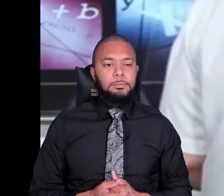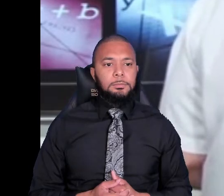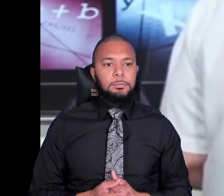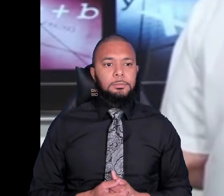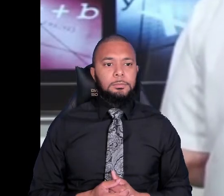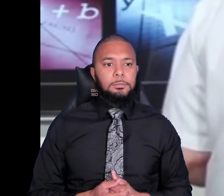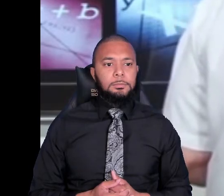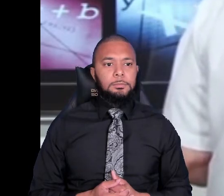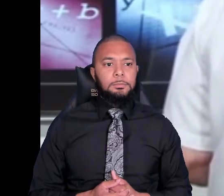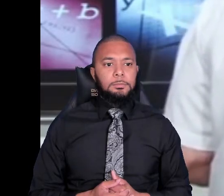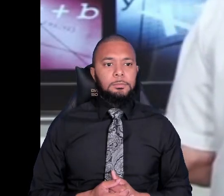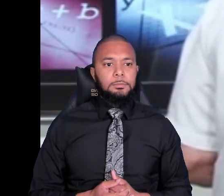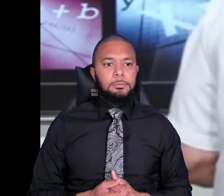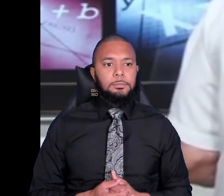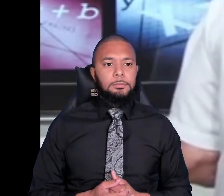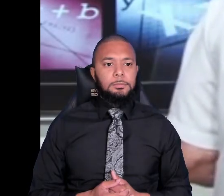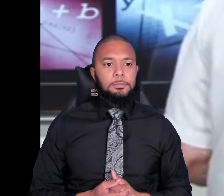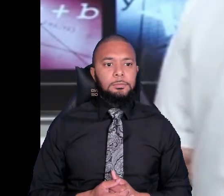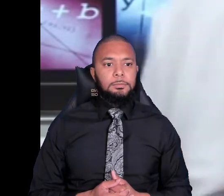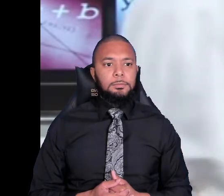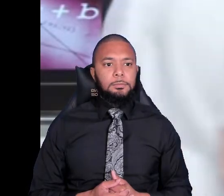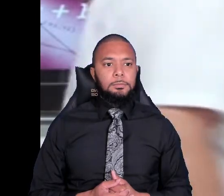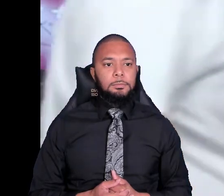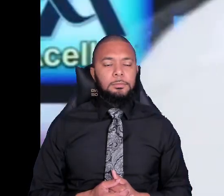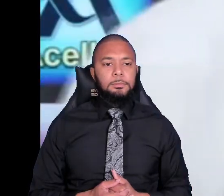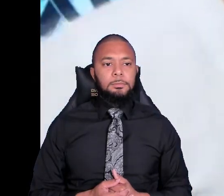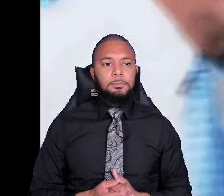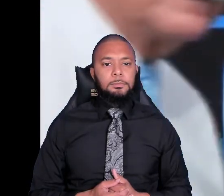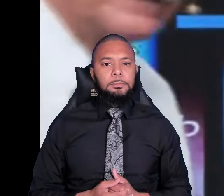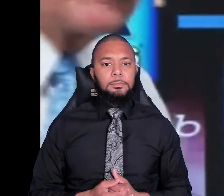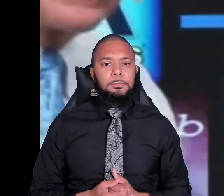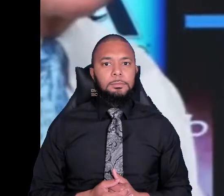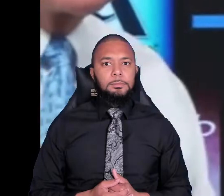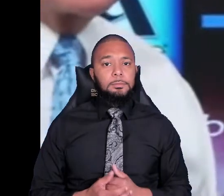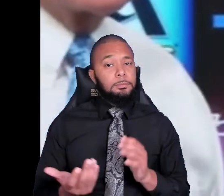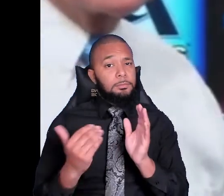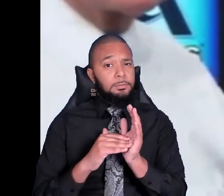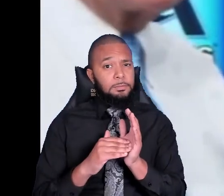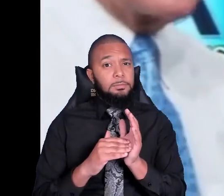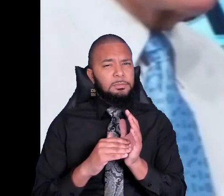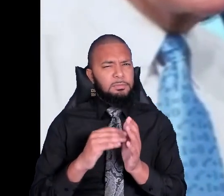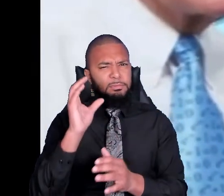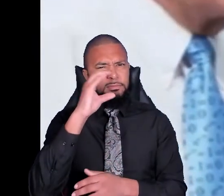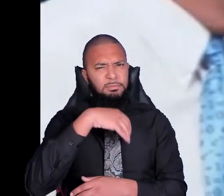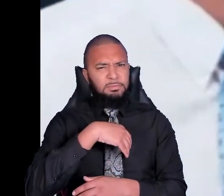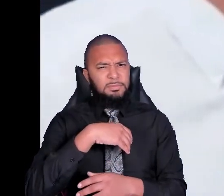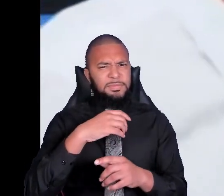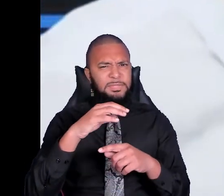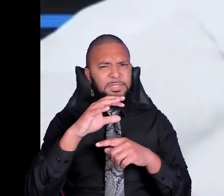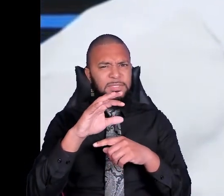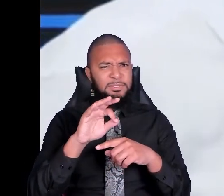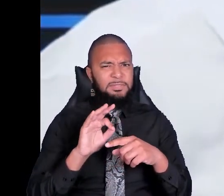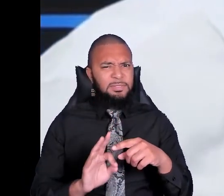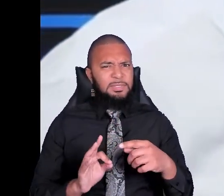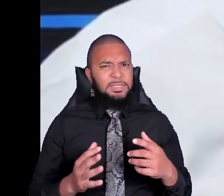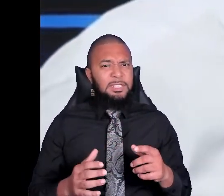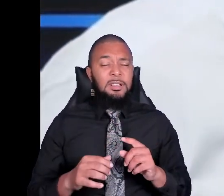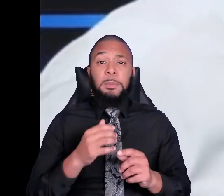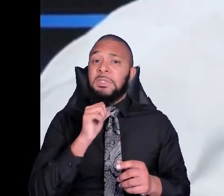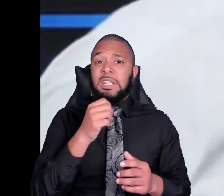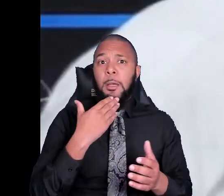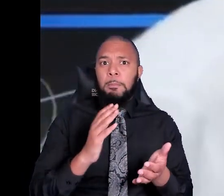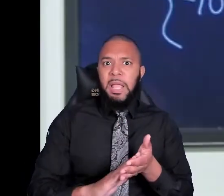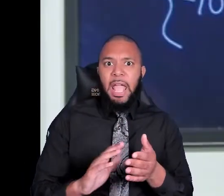35y equals negative 5. Again, we get some weird looking fractions here, but it's not bad arithmetic at